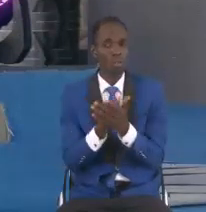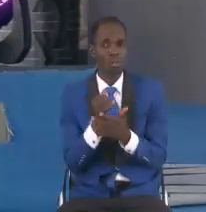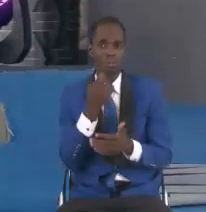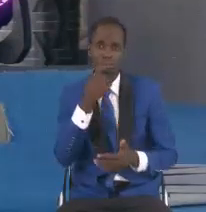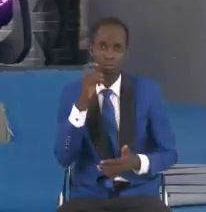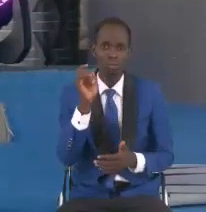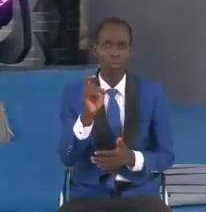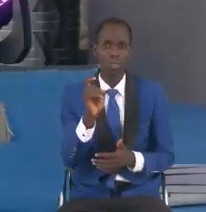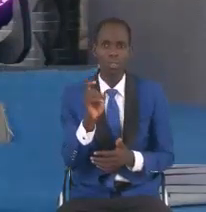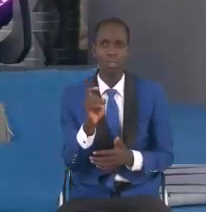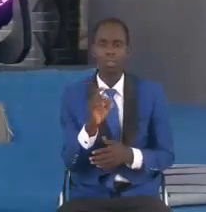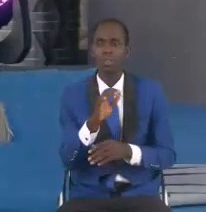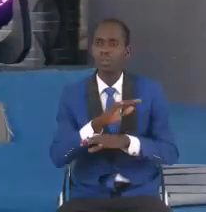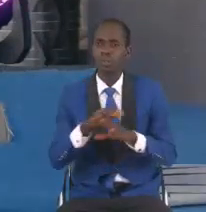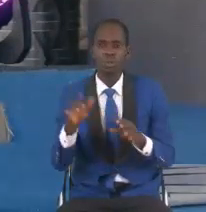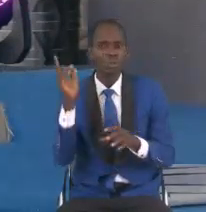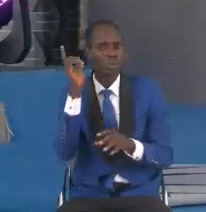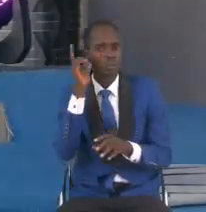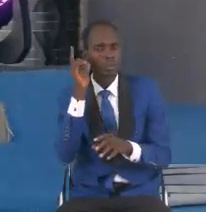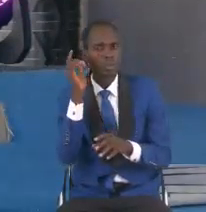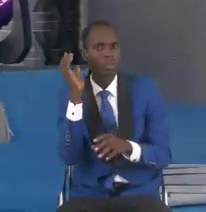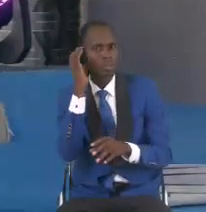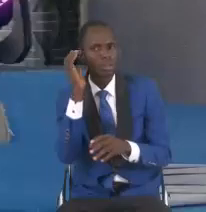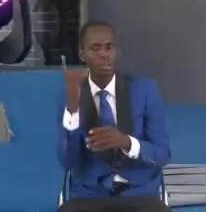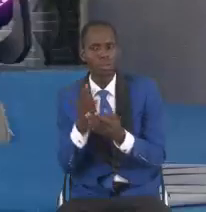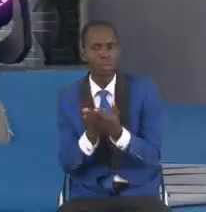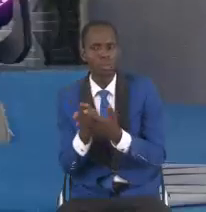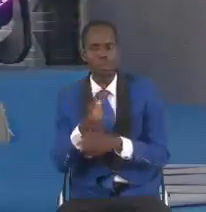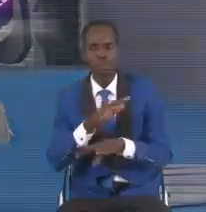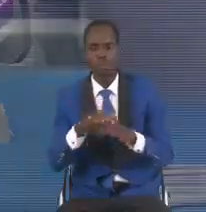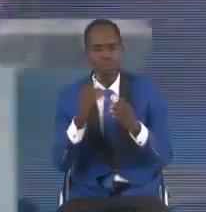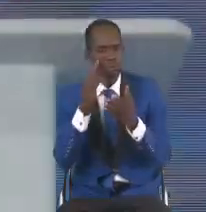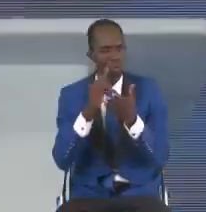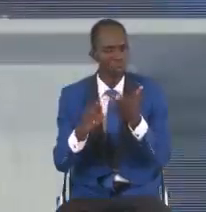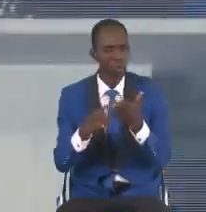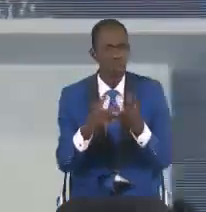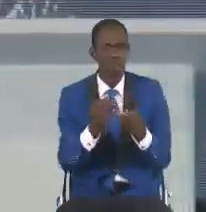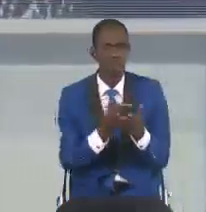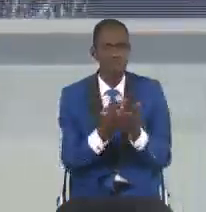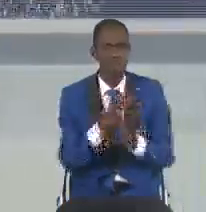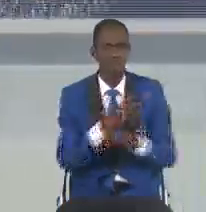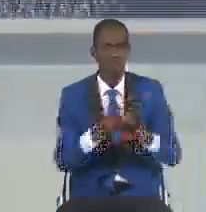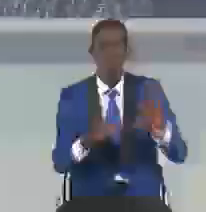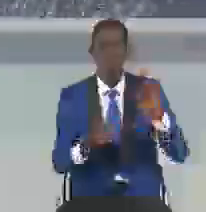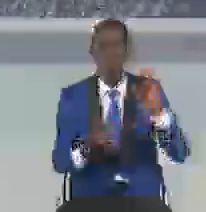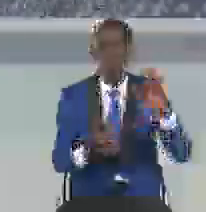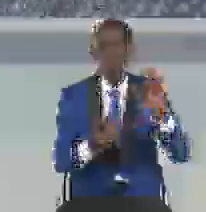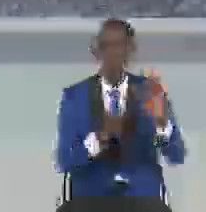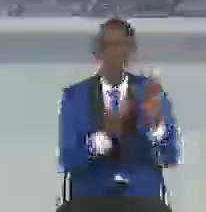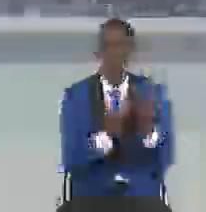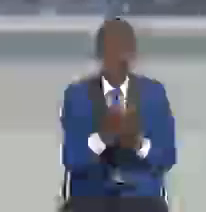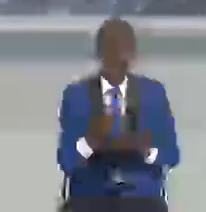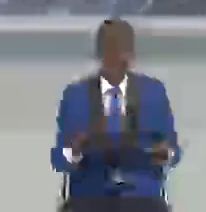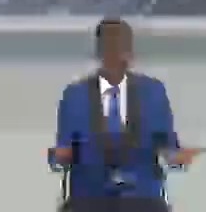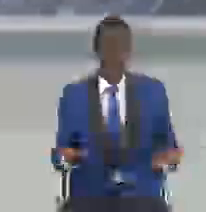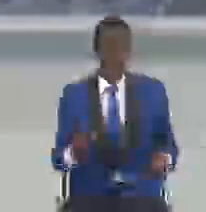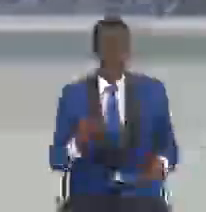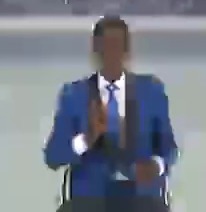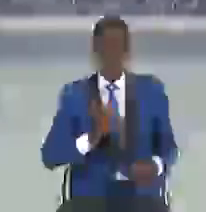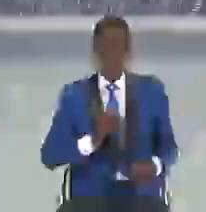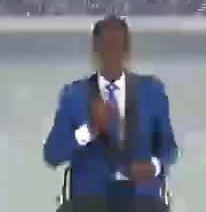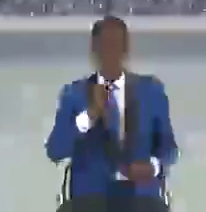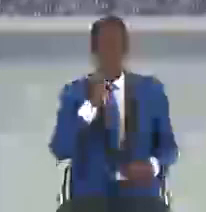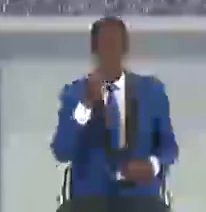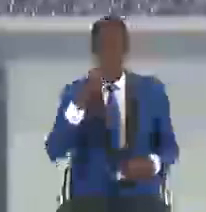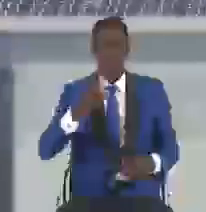don't listen to the truth, don't observe the truth, don't preach the truth. Here I am the founder, and